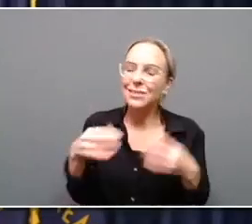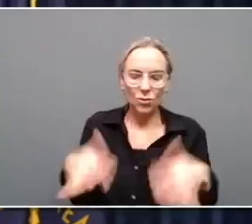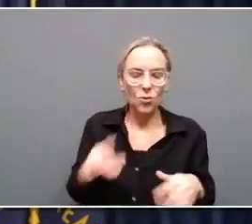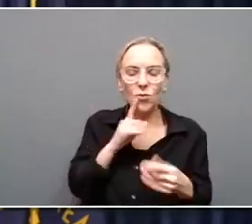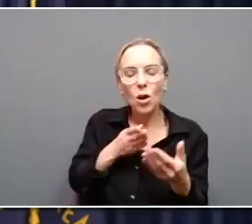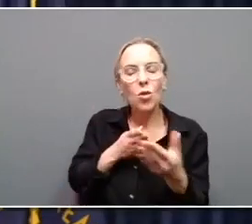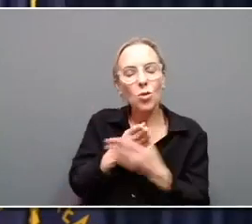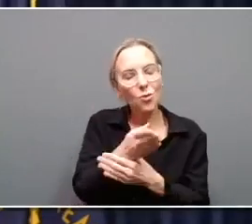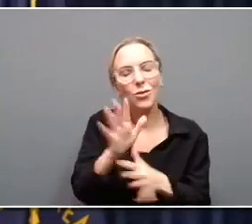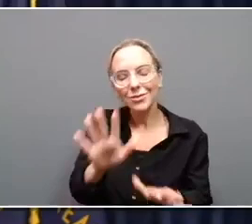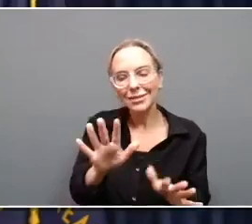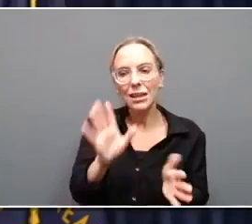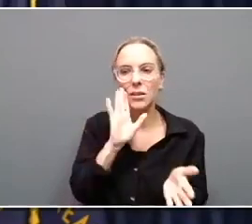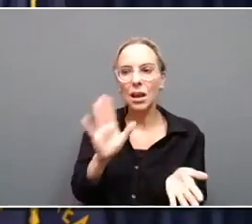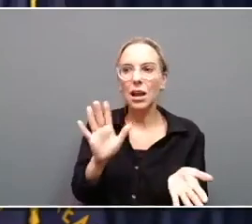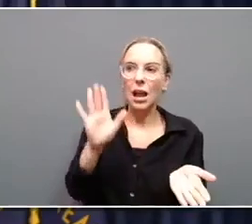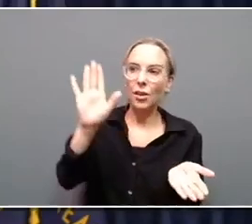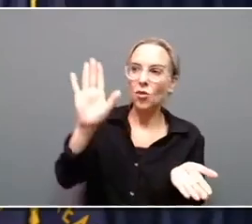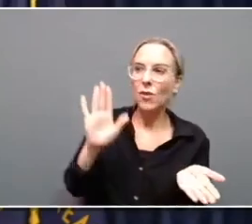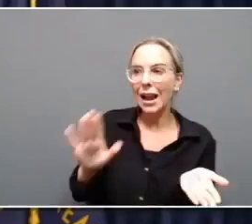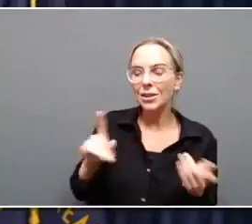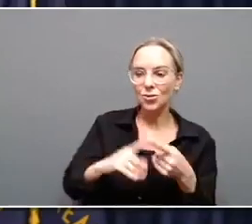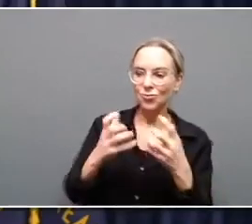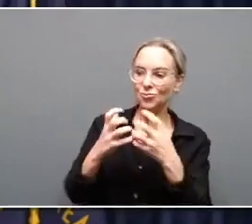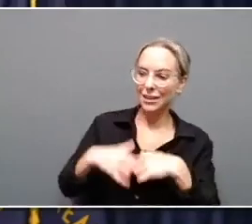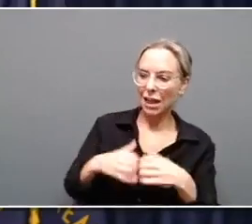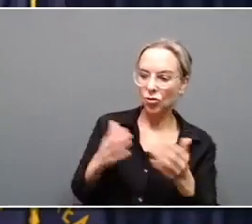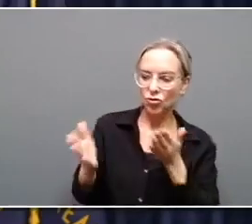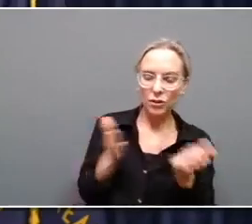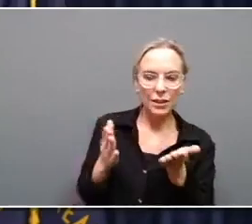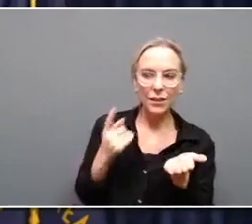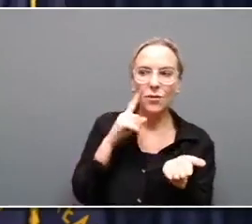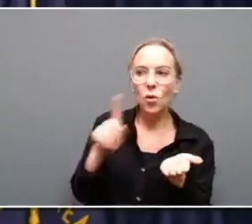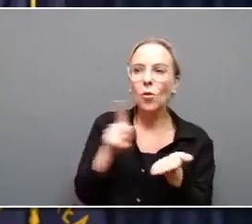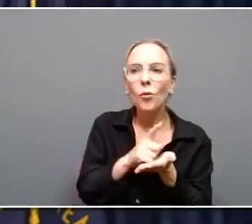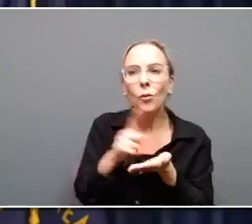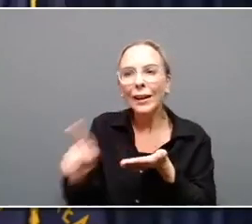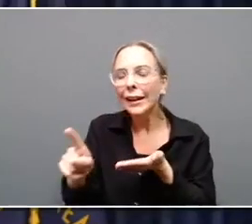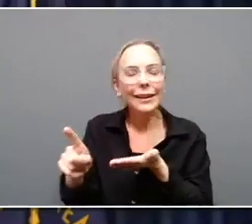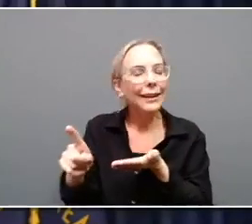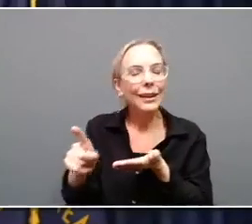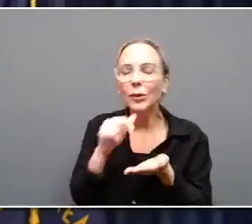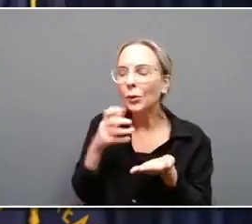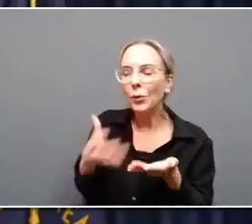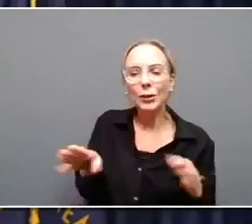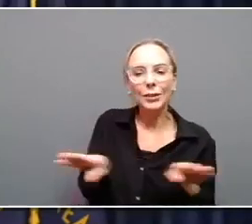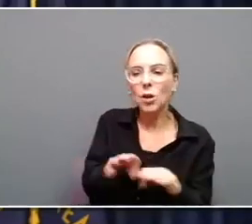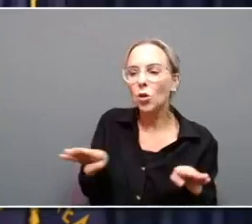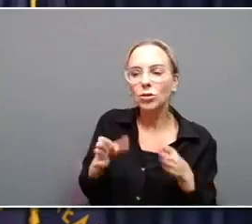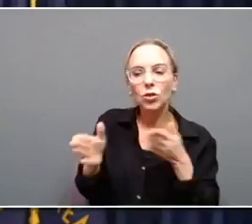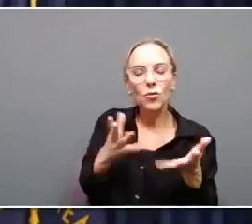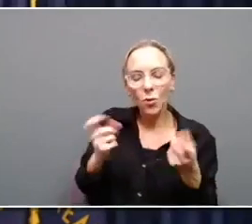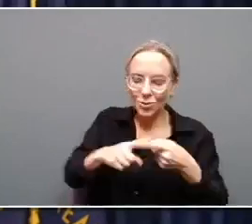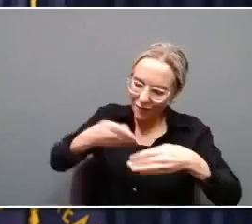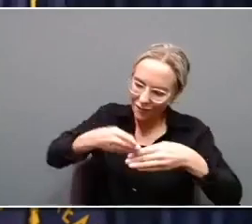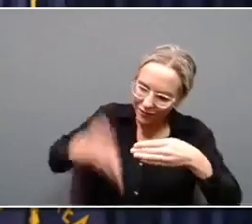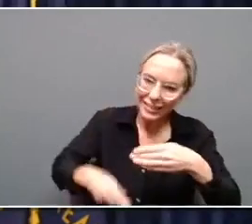never great to have to shut down services for, say, a week at a time, but we want to get this thing done.